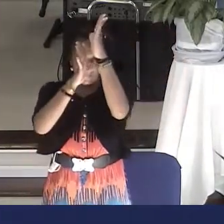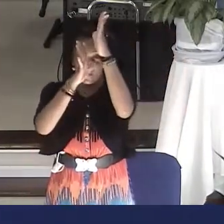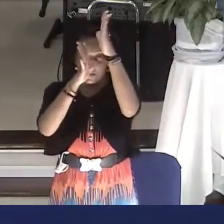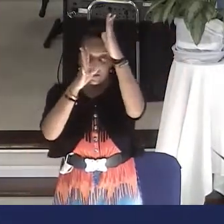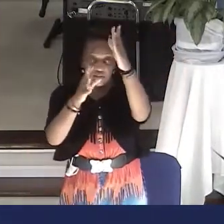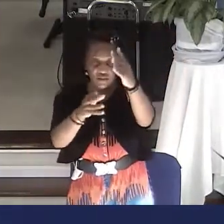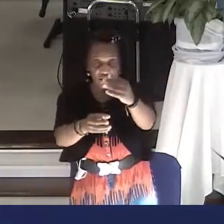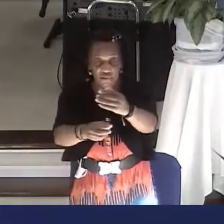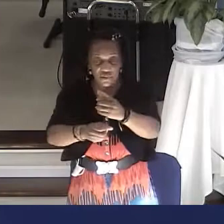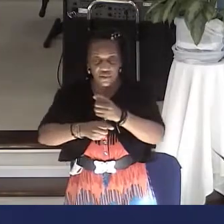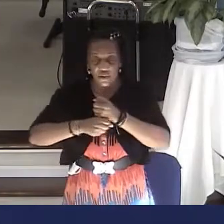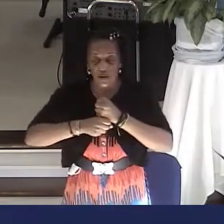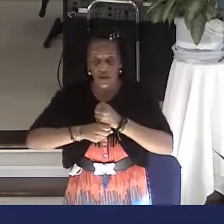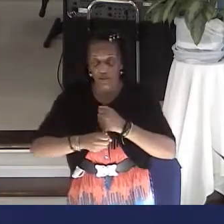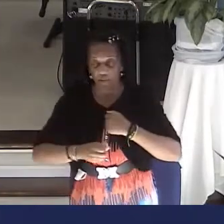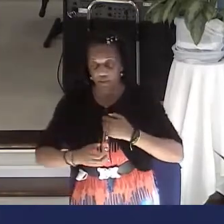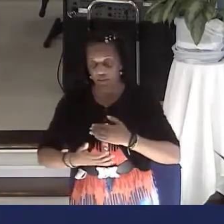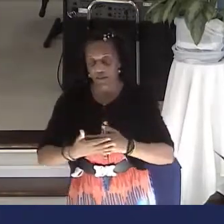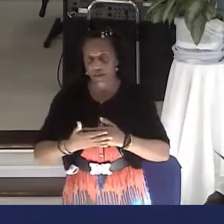Father, draw me